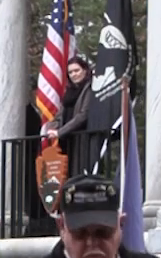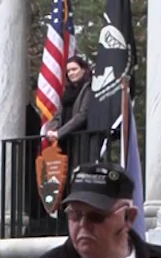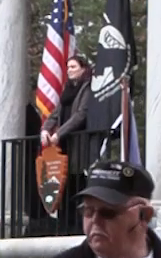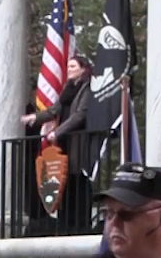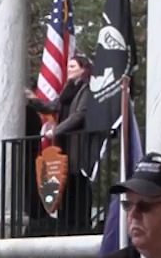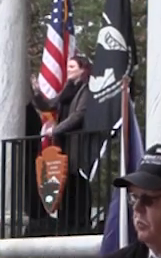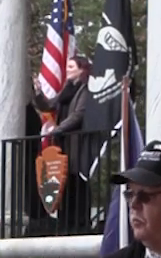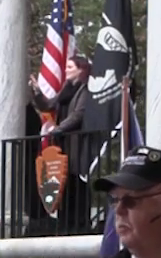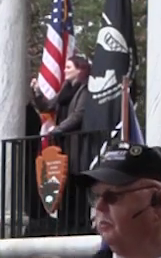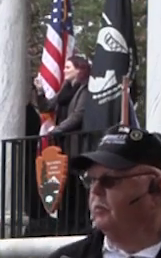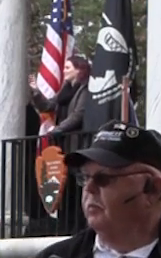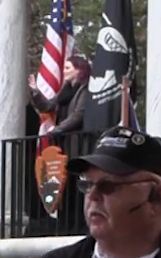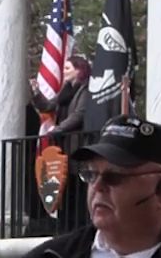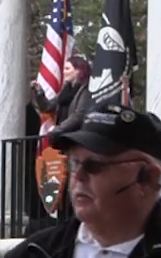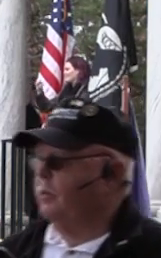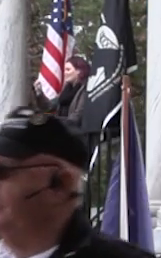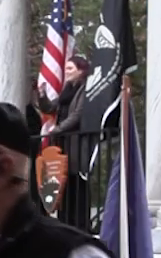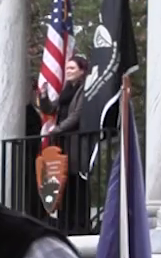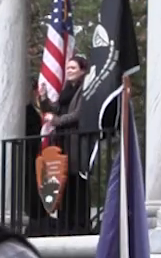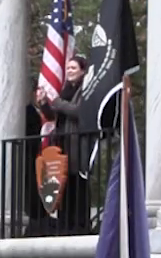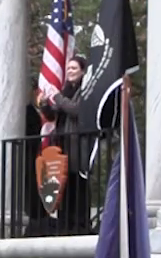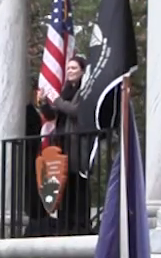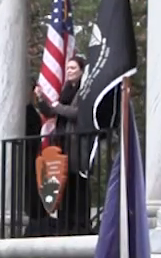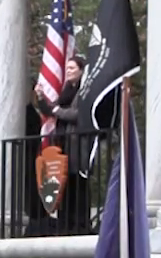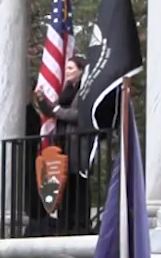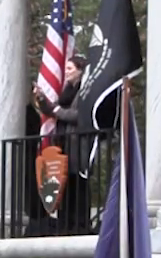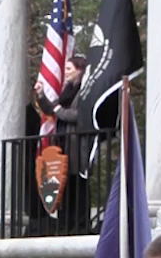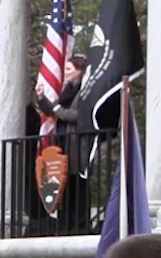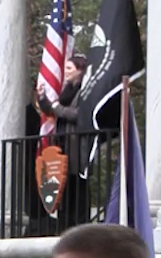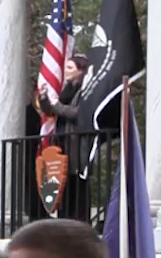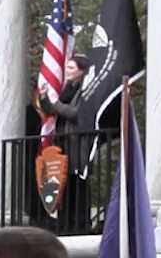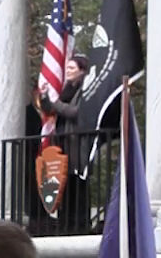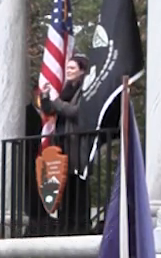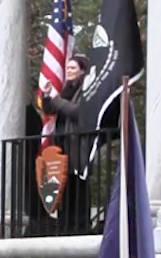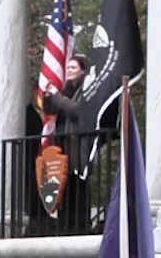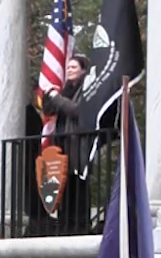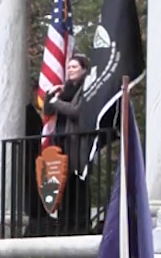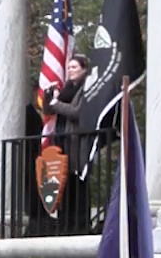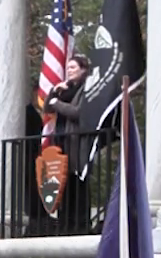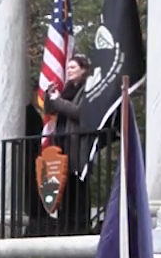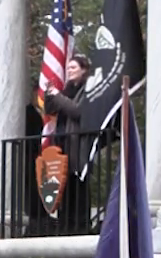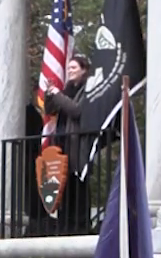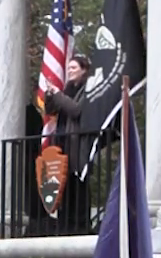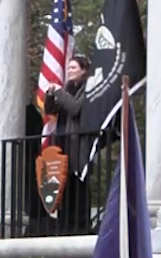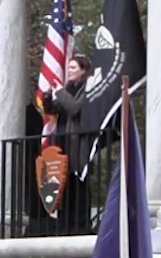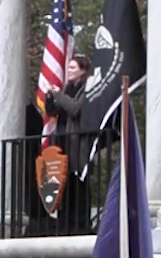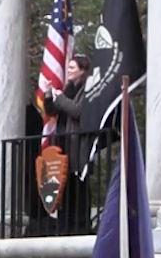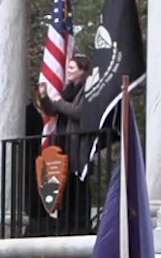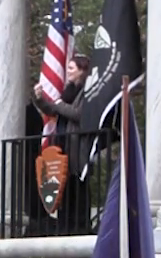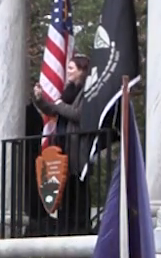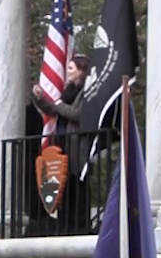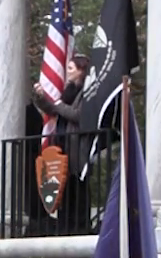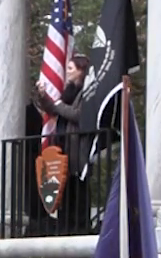Fred Boyles, Navy Reserve veteran, chairman of the Friends of Andersonville, and former National Park Service